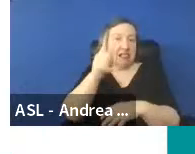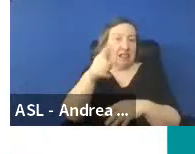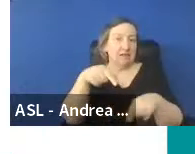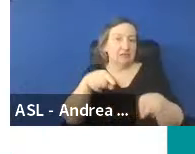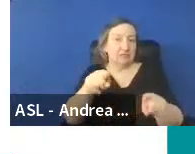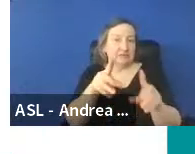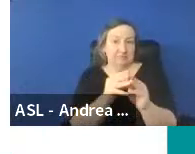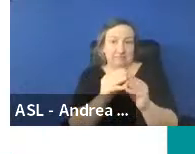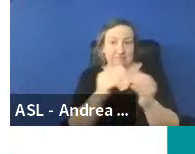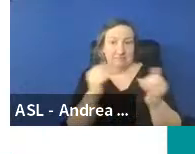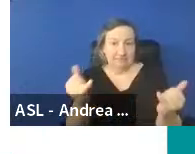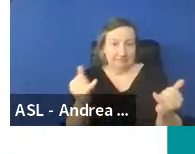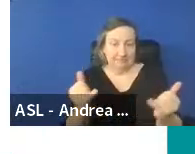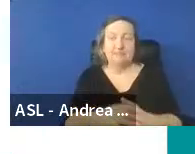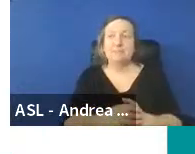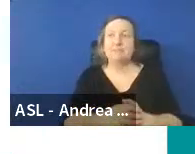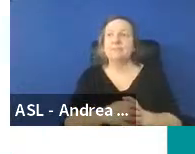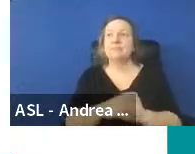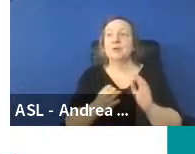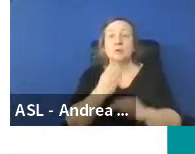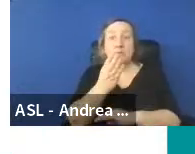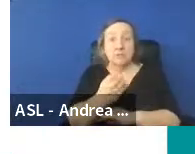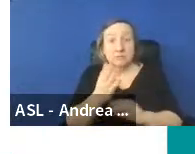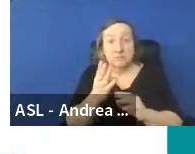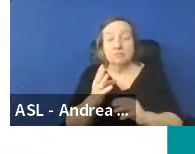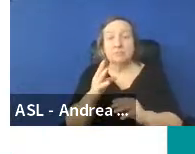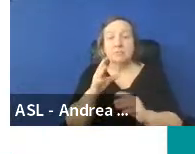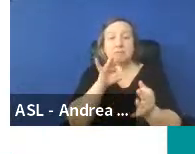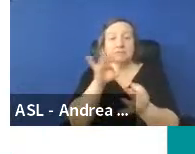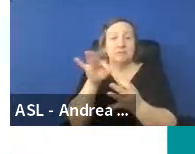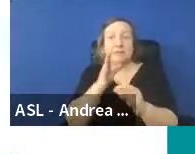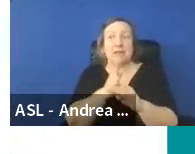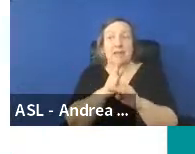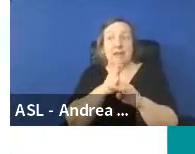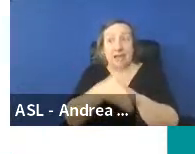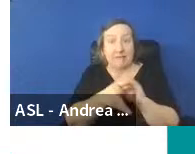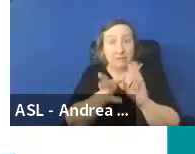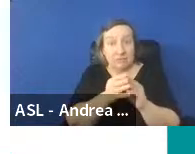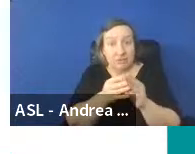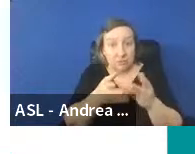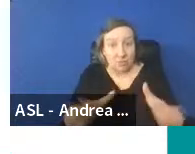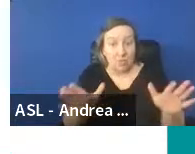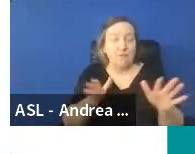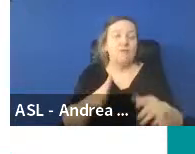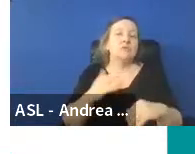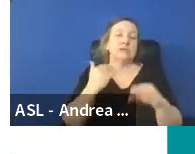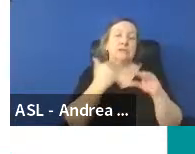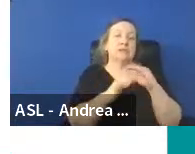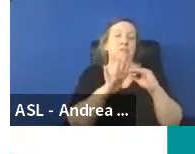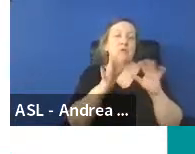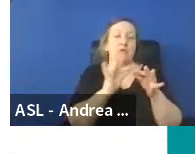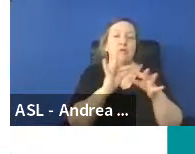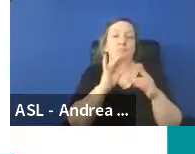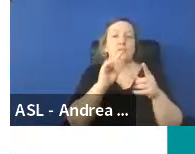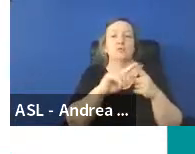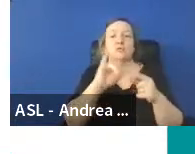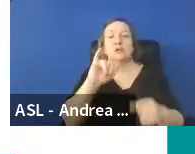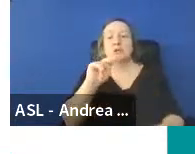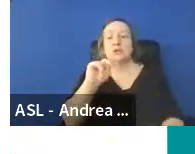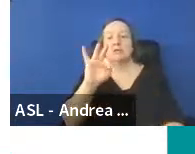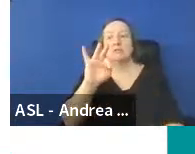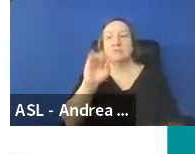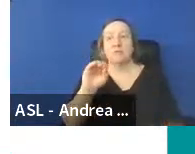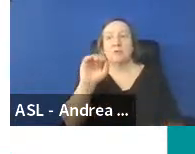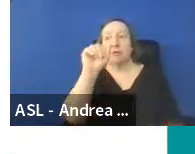meeting today. So to submit input after the meeting, email comments to